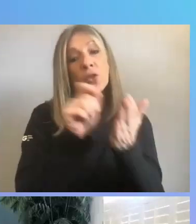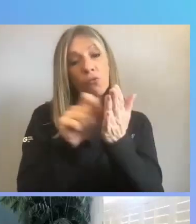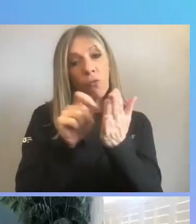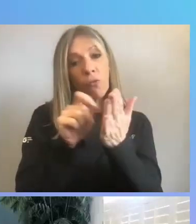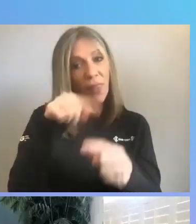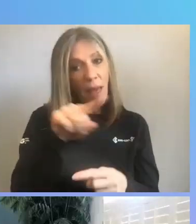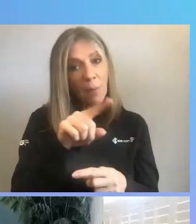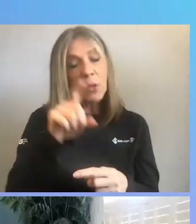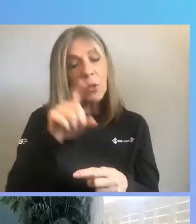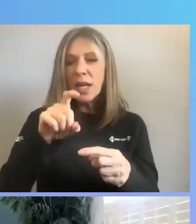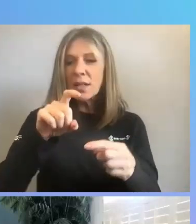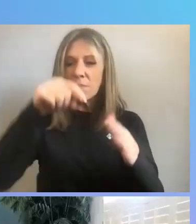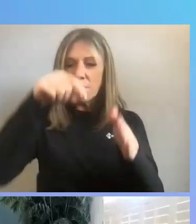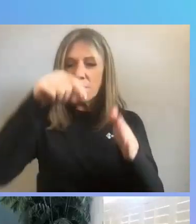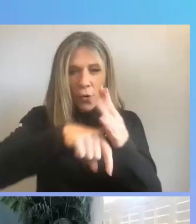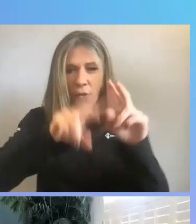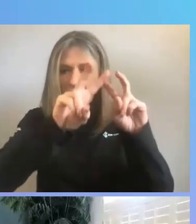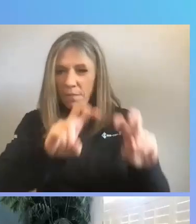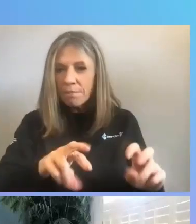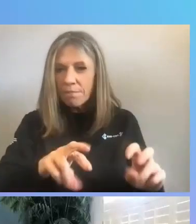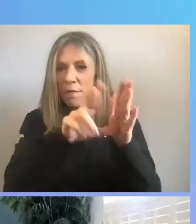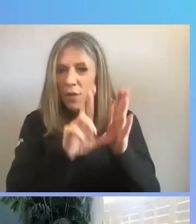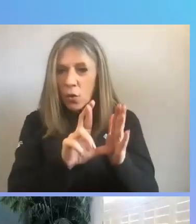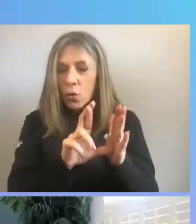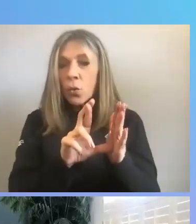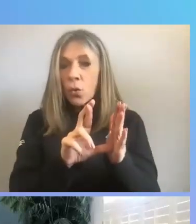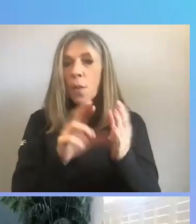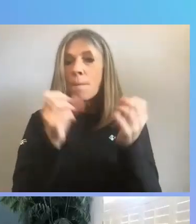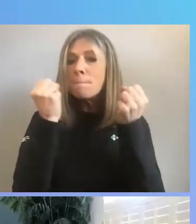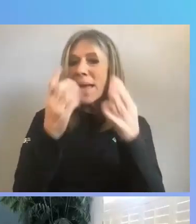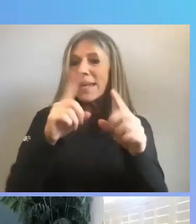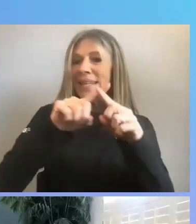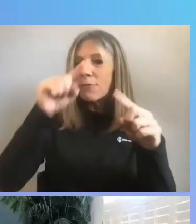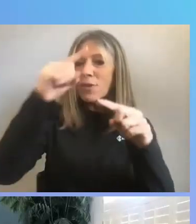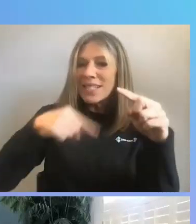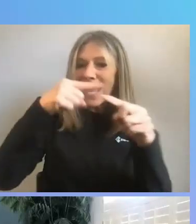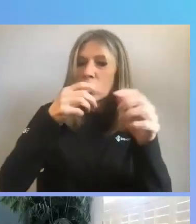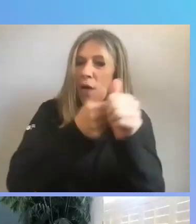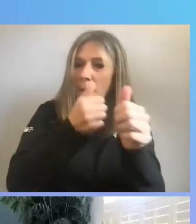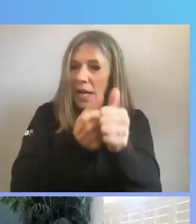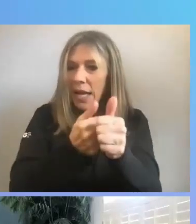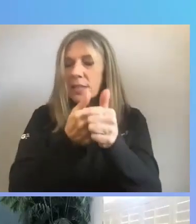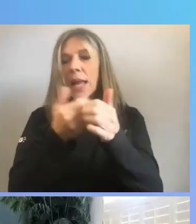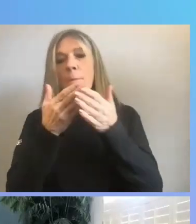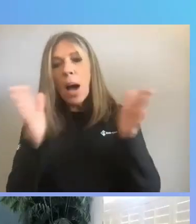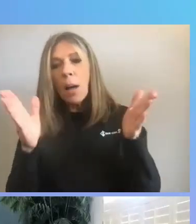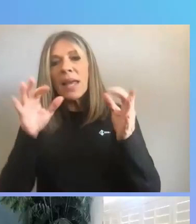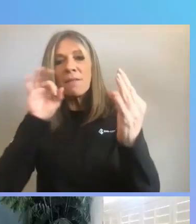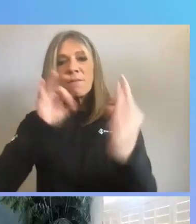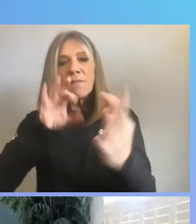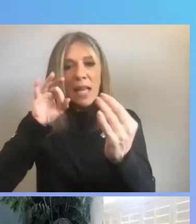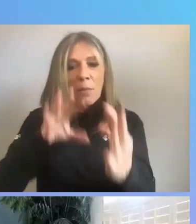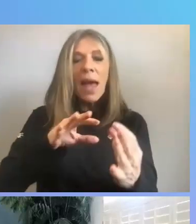them thoroughly reviewed. You're going to have to go through multiple cycles of updates and public feedback and updates and public